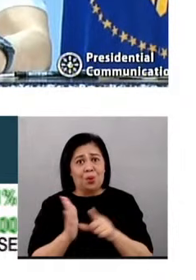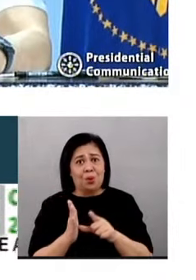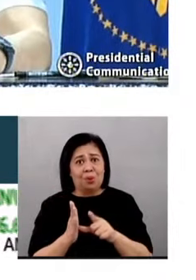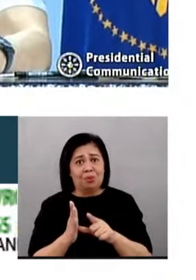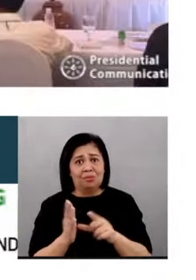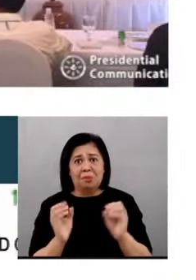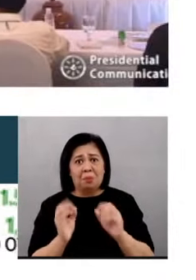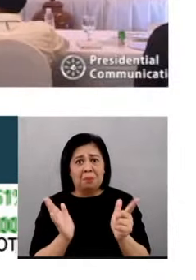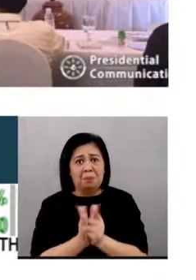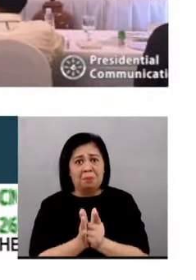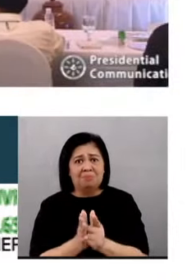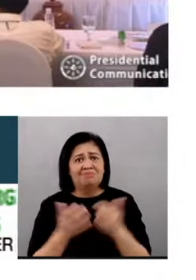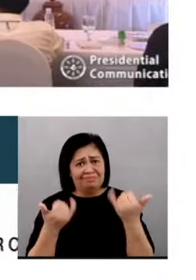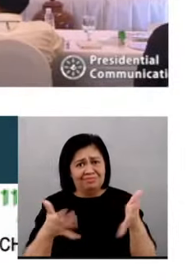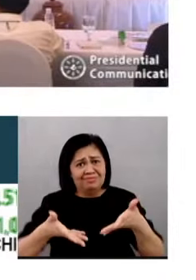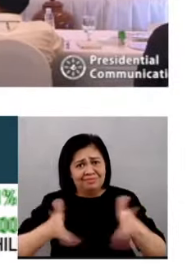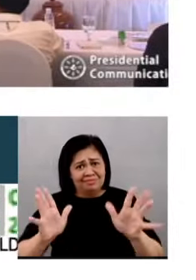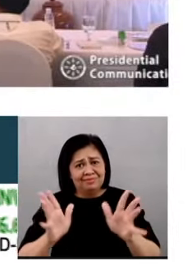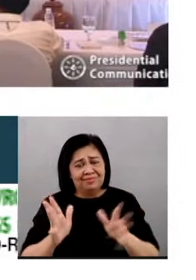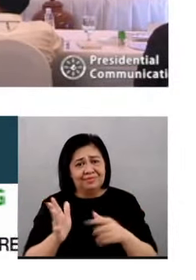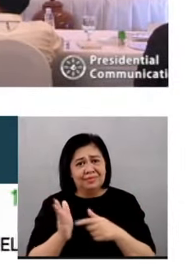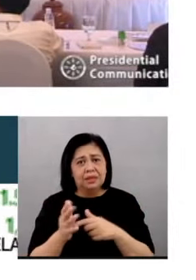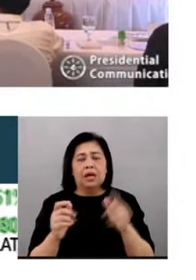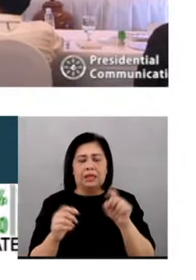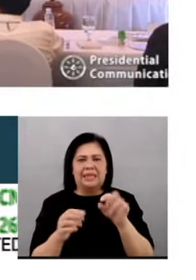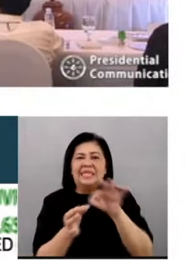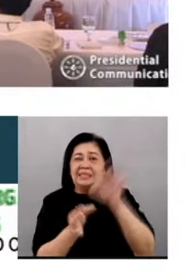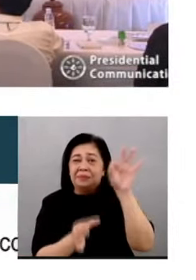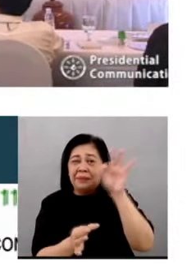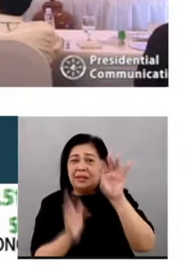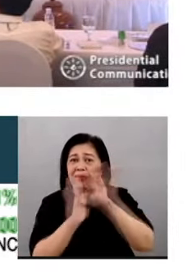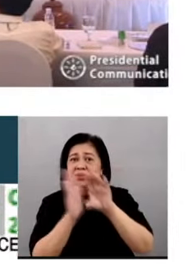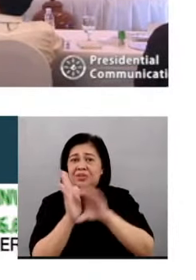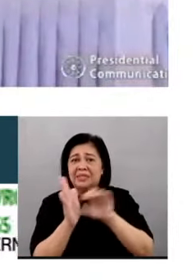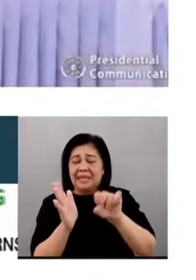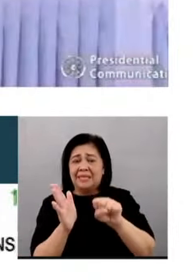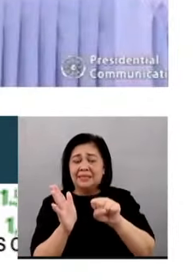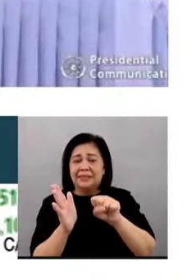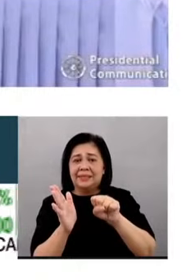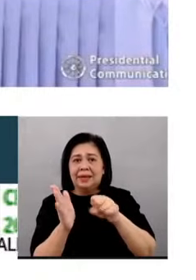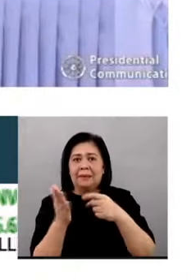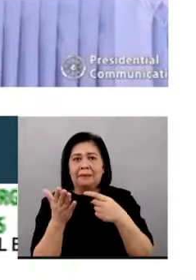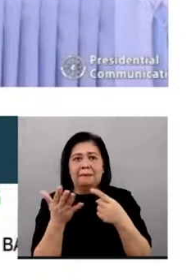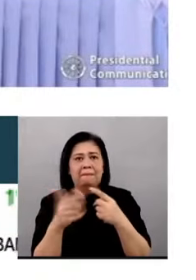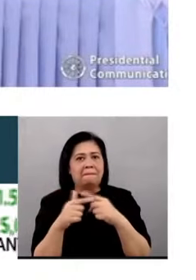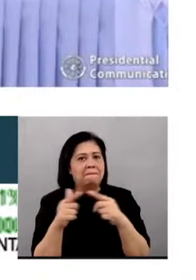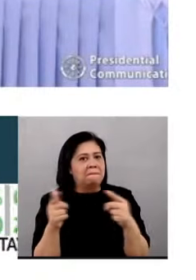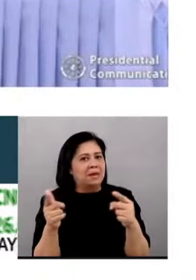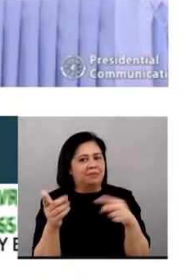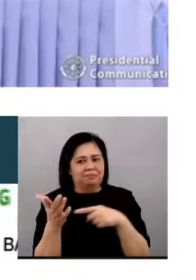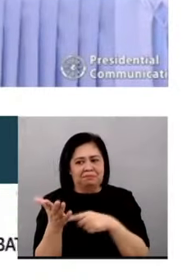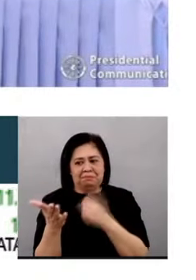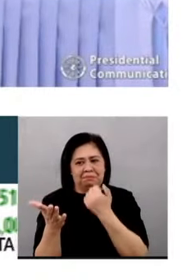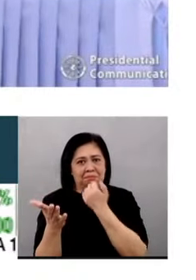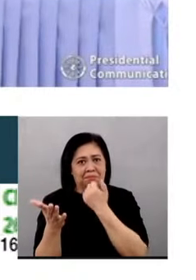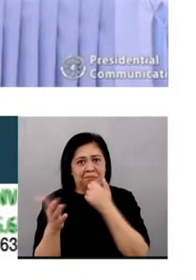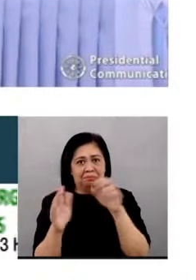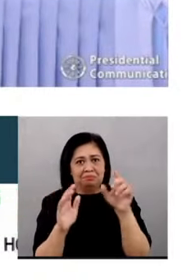Nothing in the Constitution that prevents that. It's against the spirit of the Constitution. But I can pretty much say that